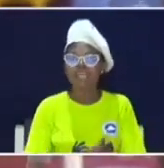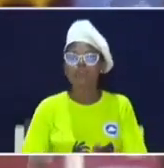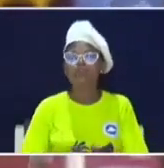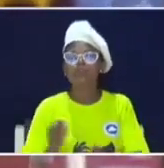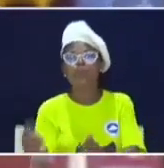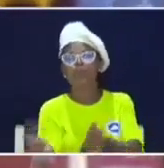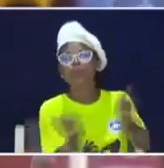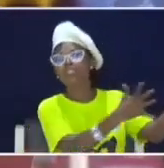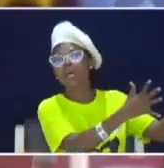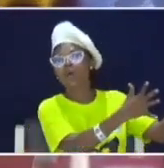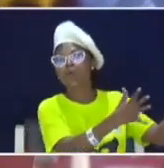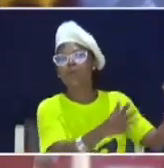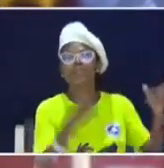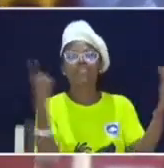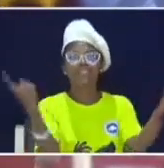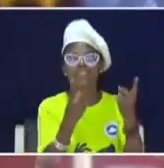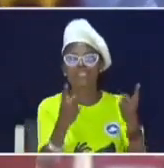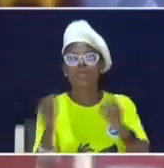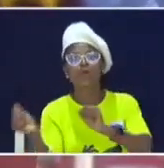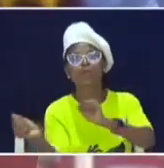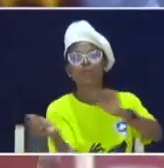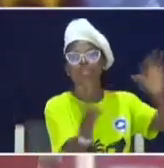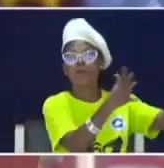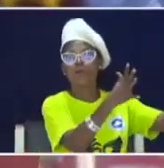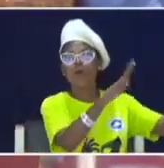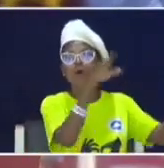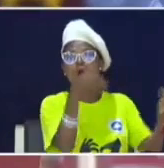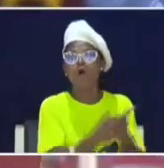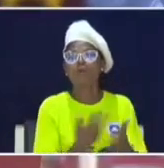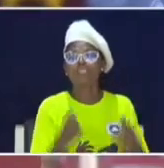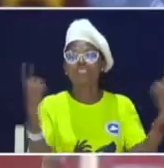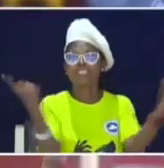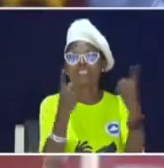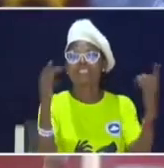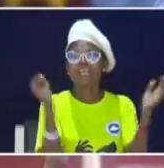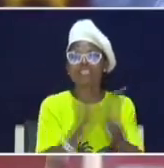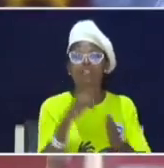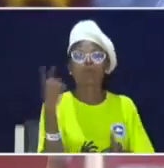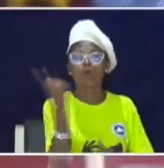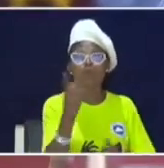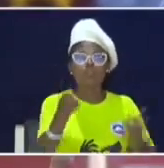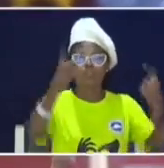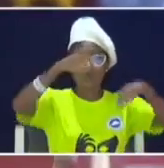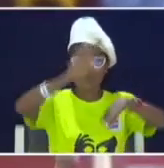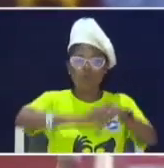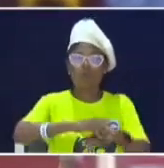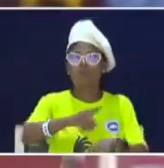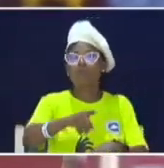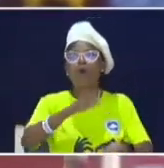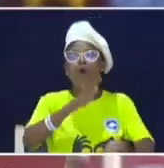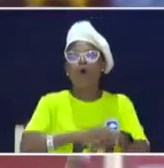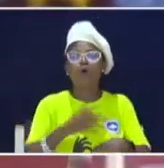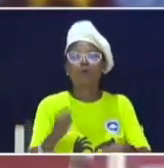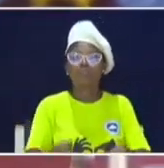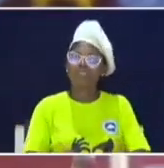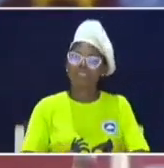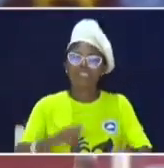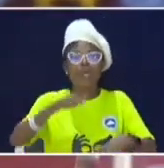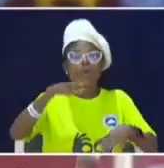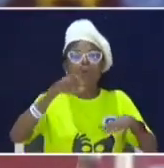sins, putting away weight, all those sins that easily beset us. On the wings of eagle there is